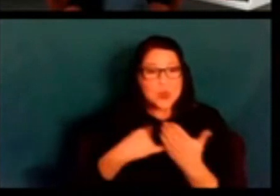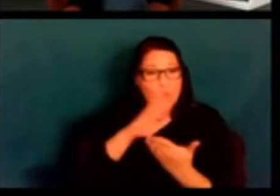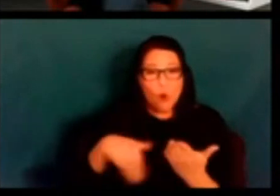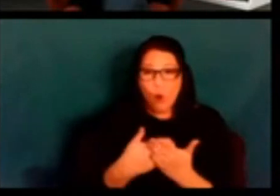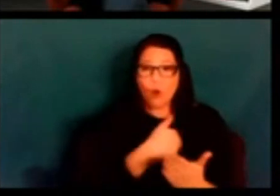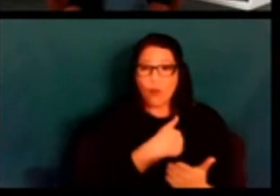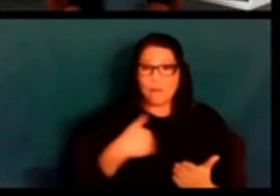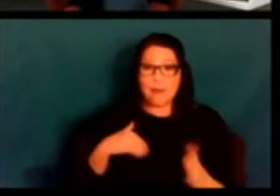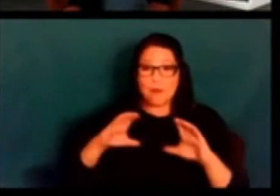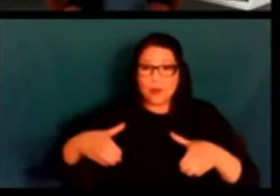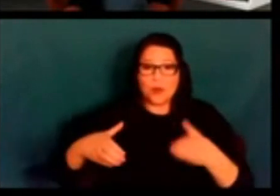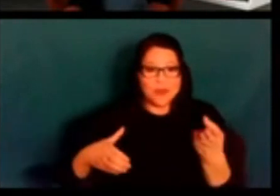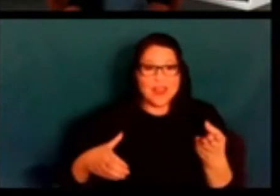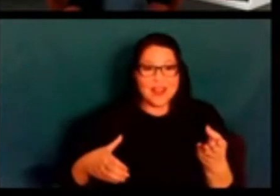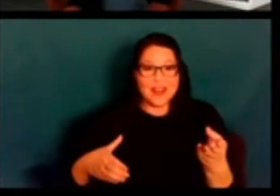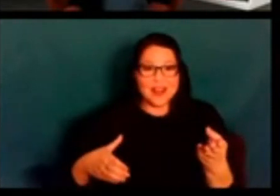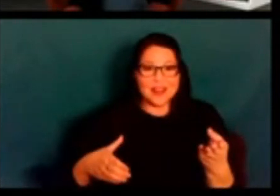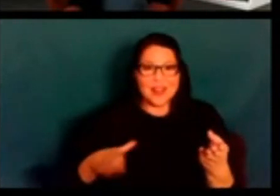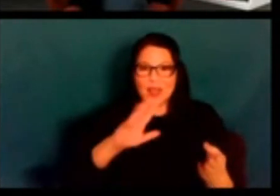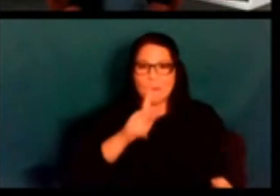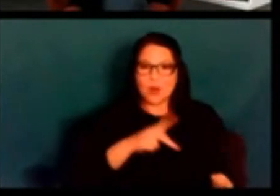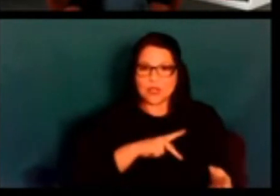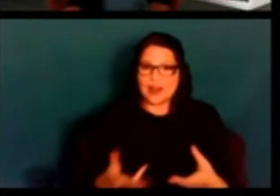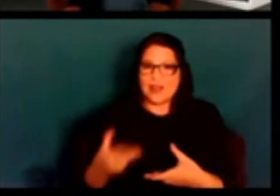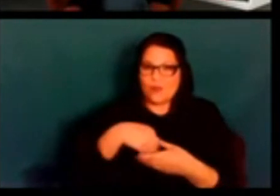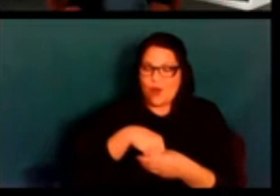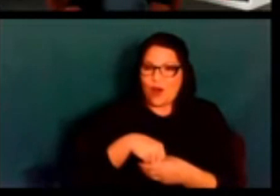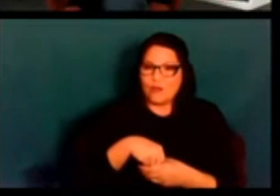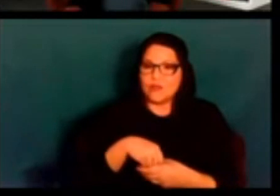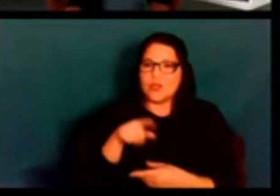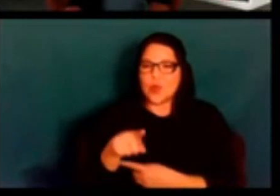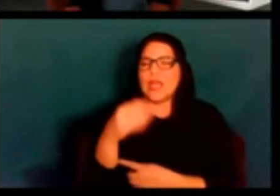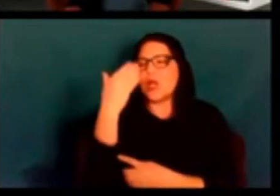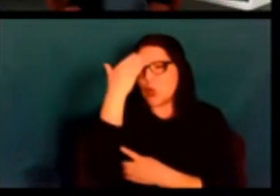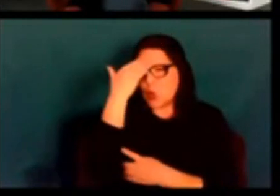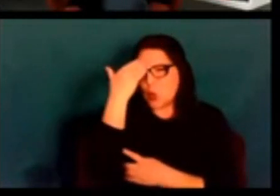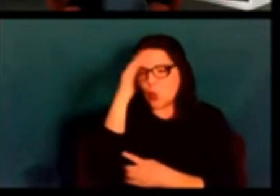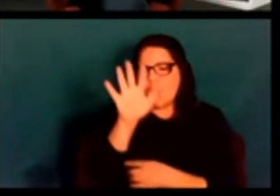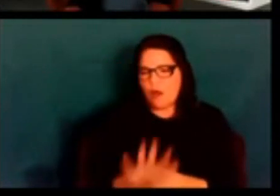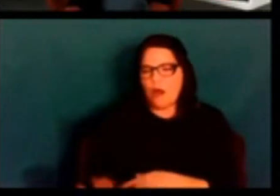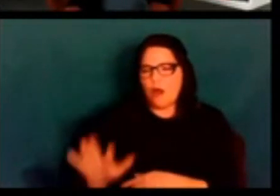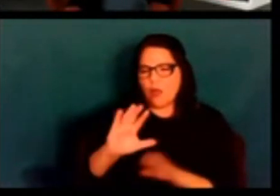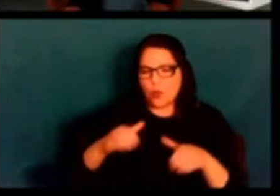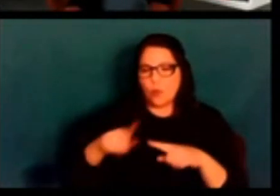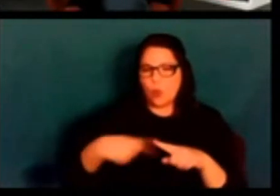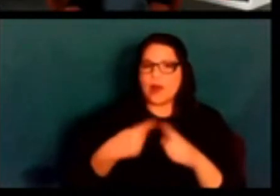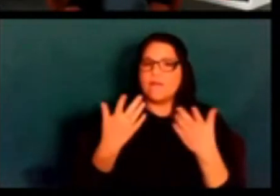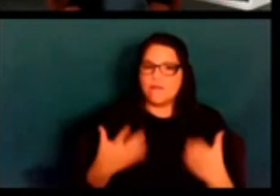of the band, and each one of them had their personalities. So he pretty much knew the group by the time he finished